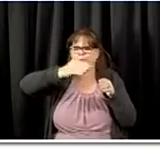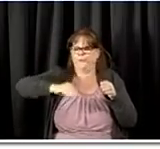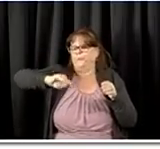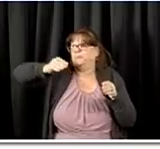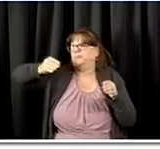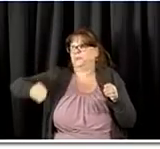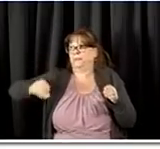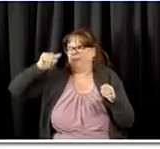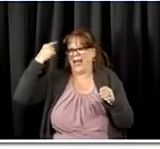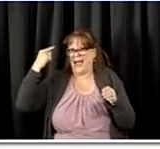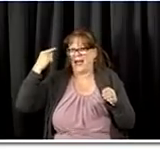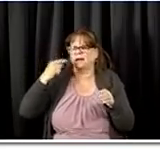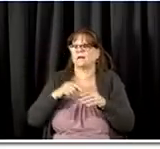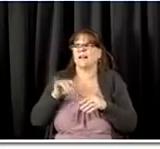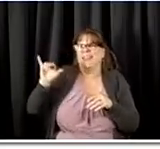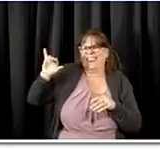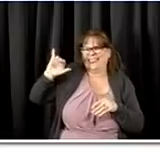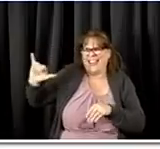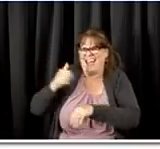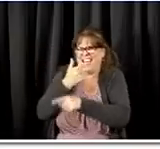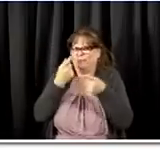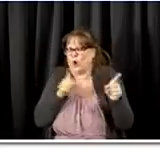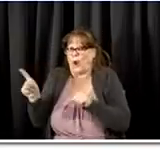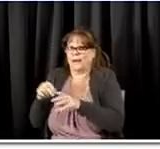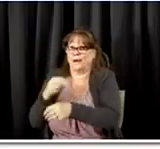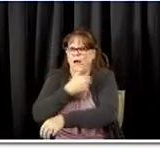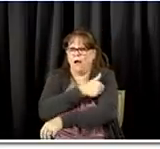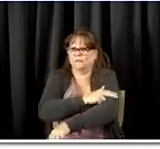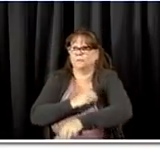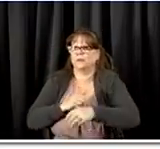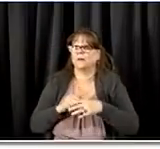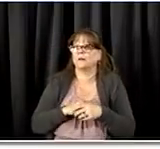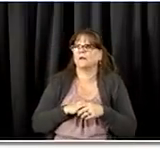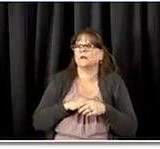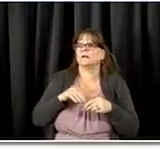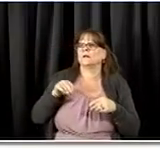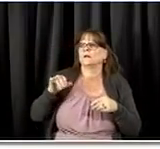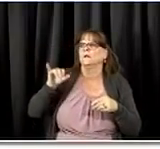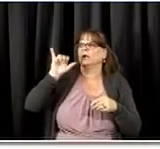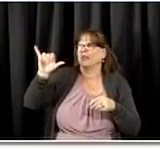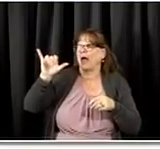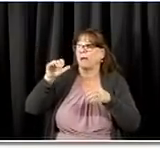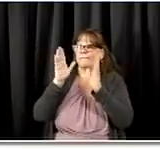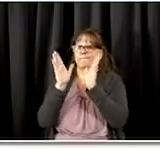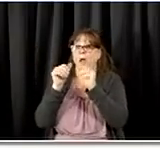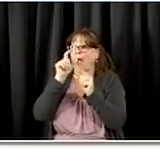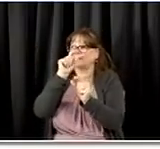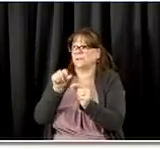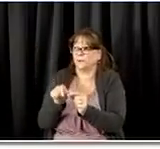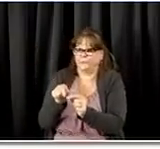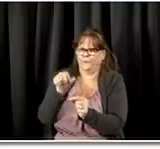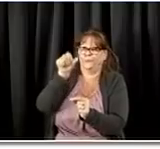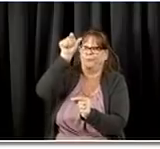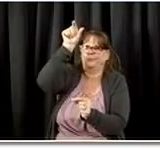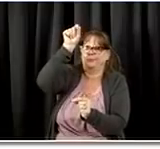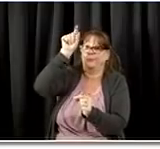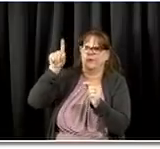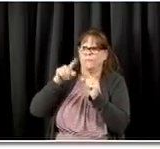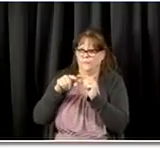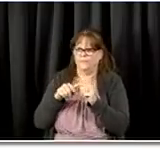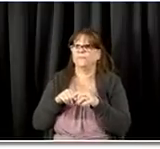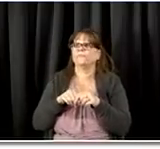in Colorado over time. And then the figures in the area in the box is showing you where we see this divergence of lines, divergence